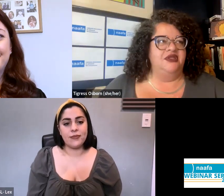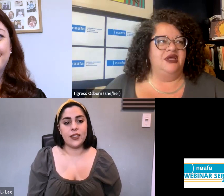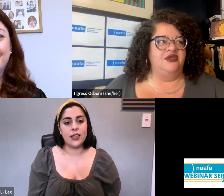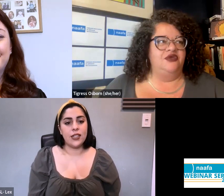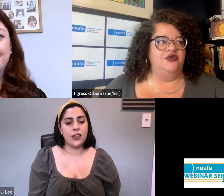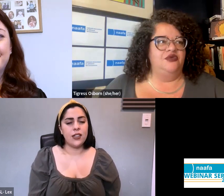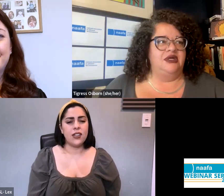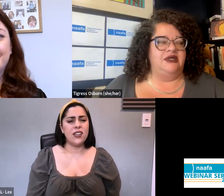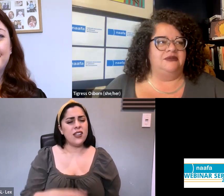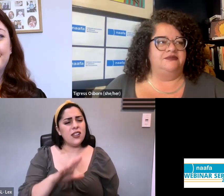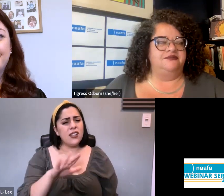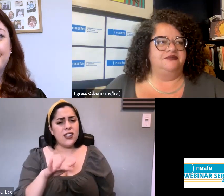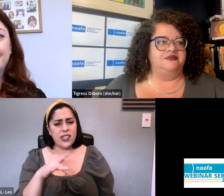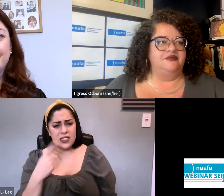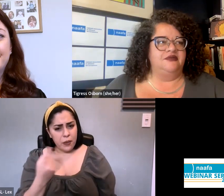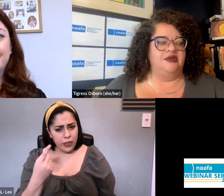is there something that you,